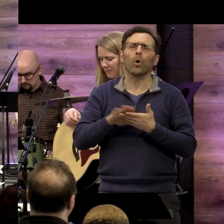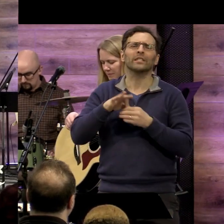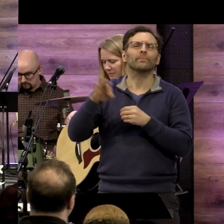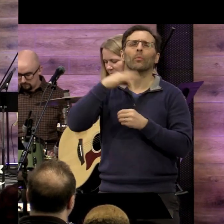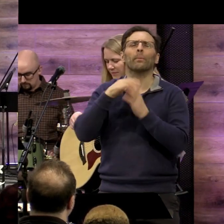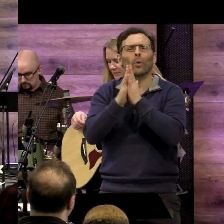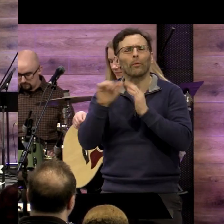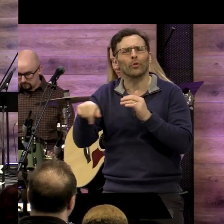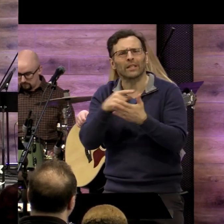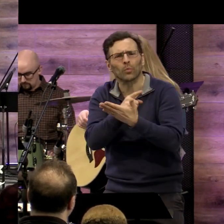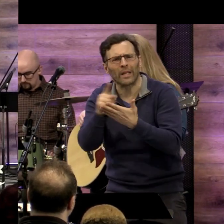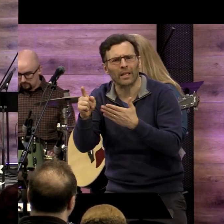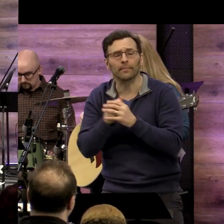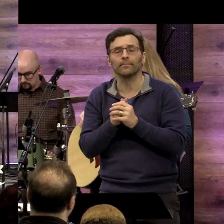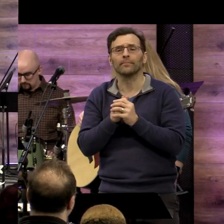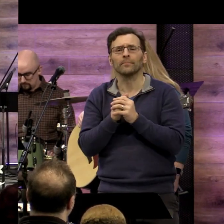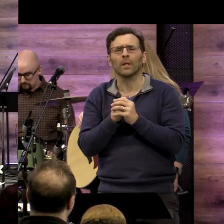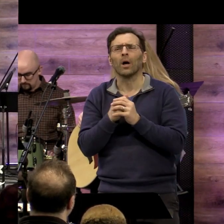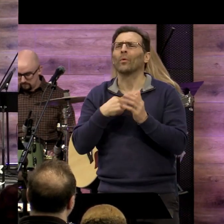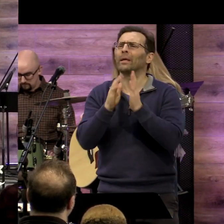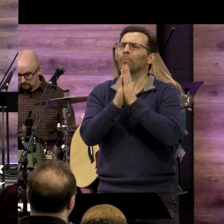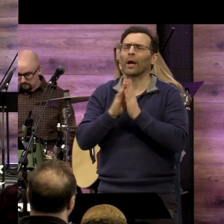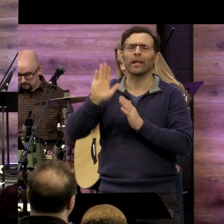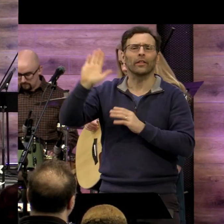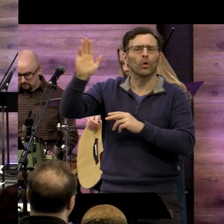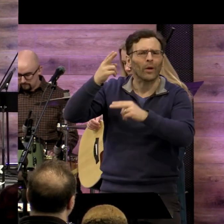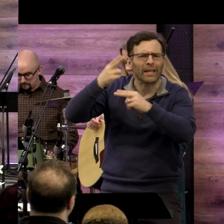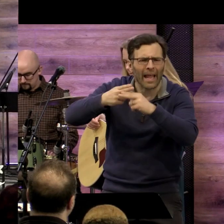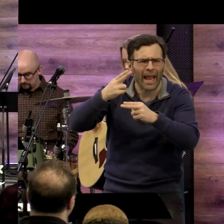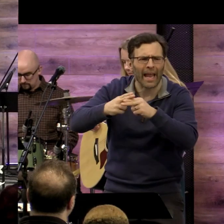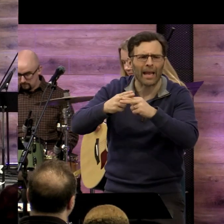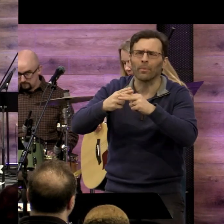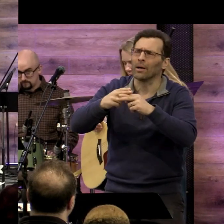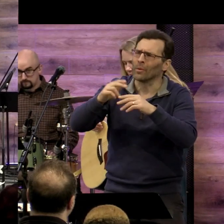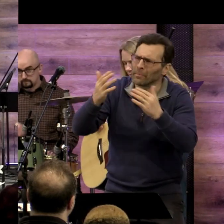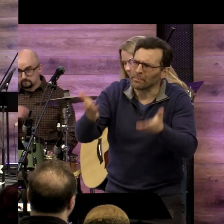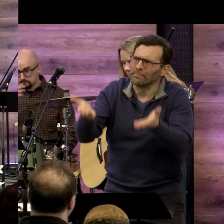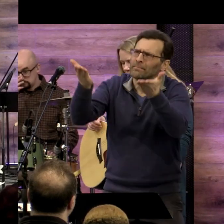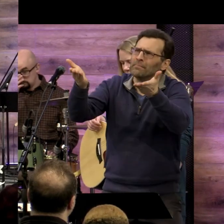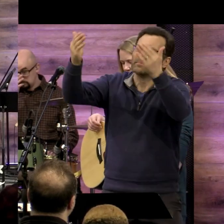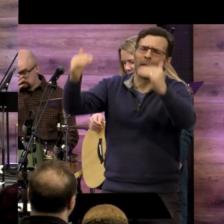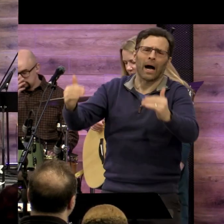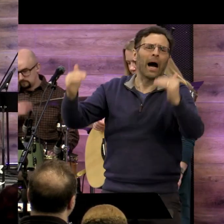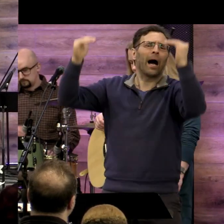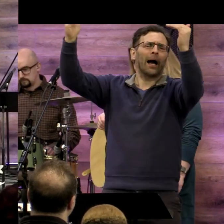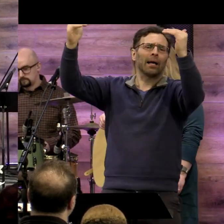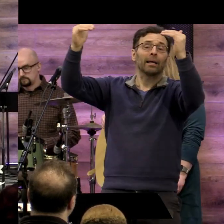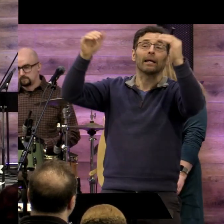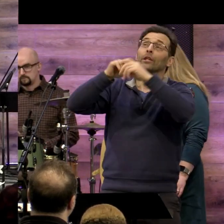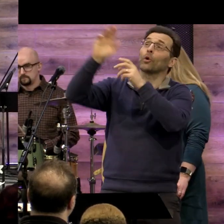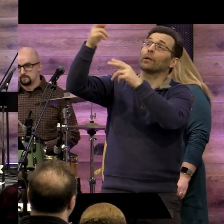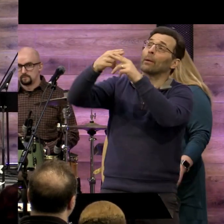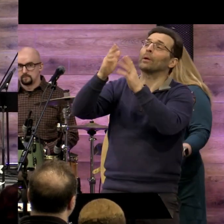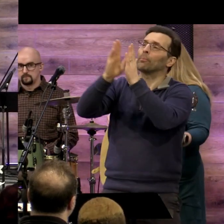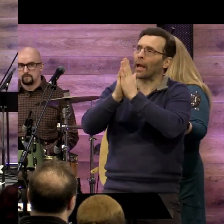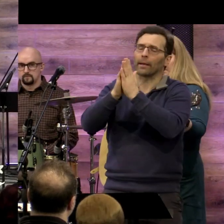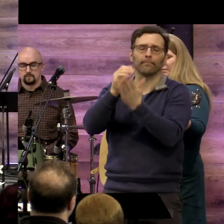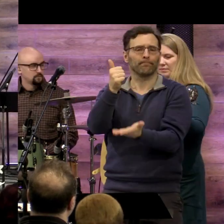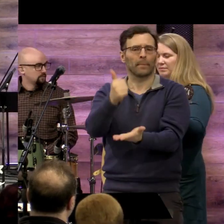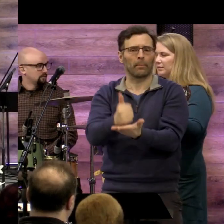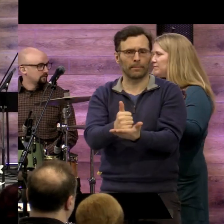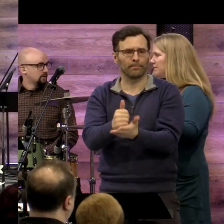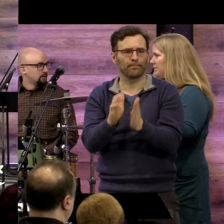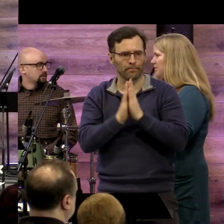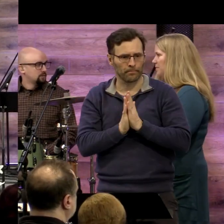speak. Jesus, we pray that your name would be lifted high. And in your name we pray. Amen.